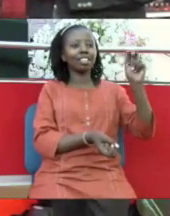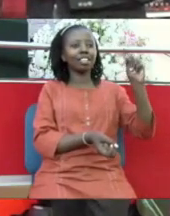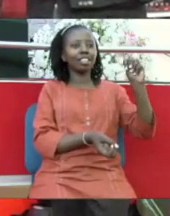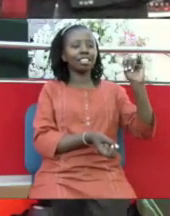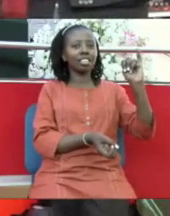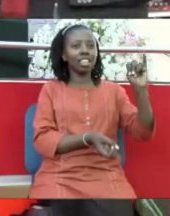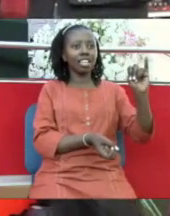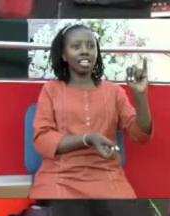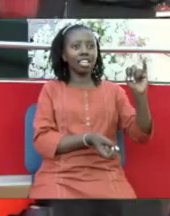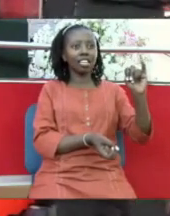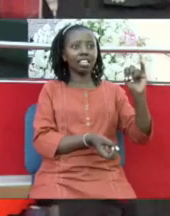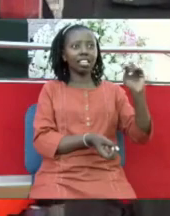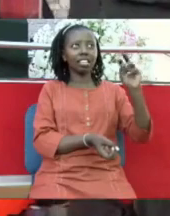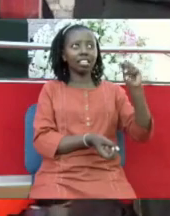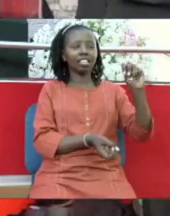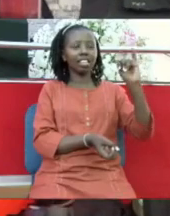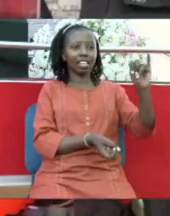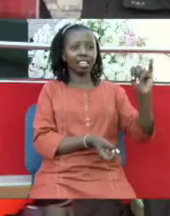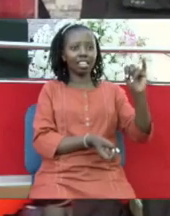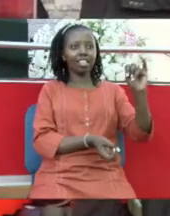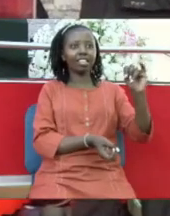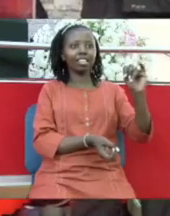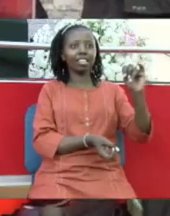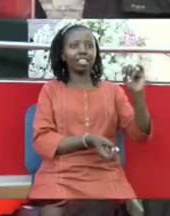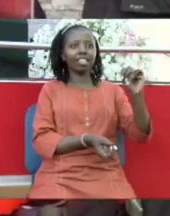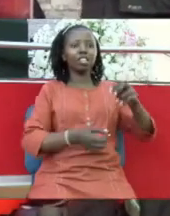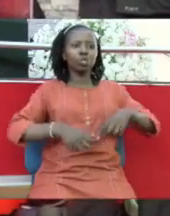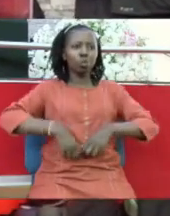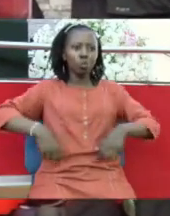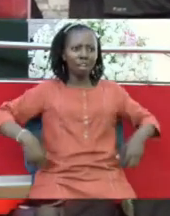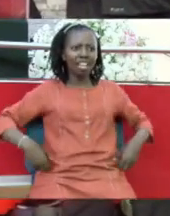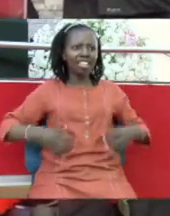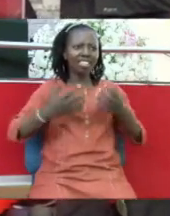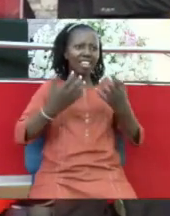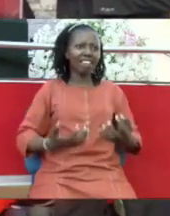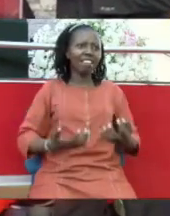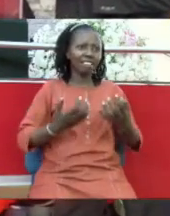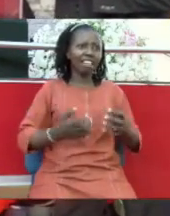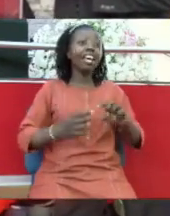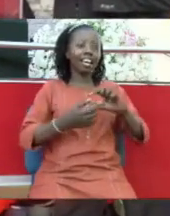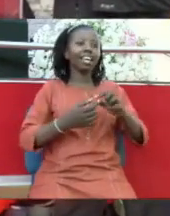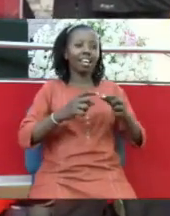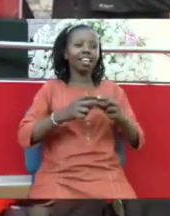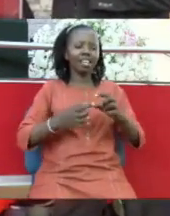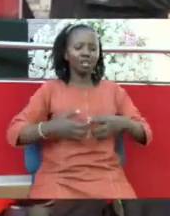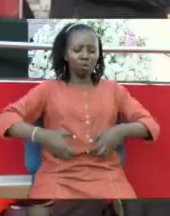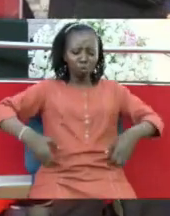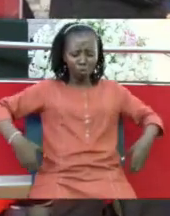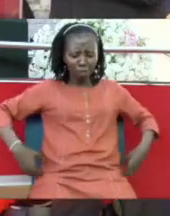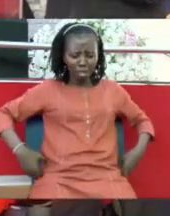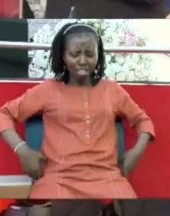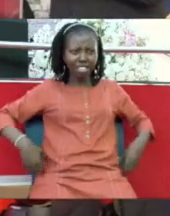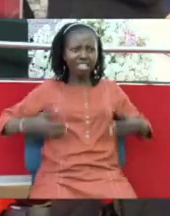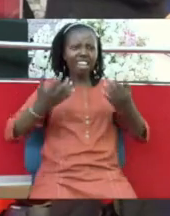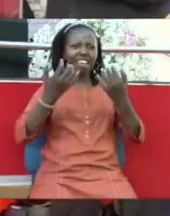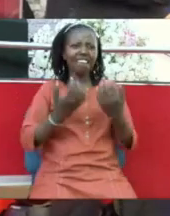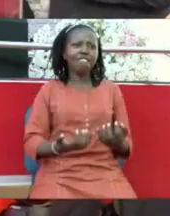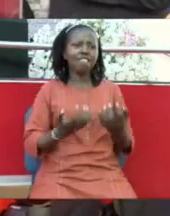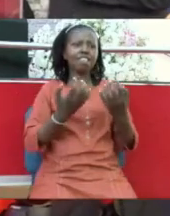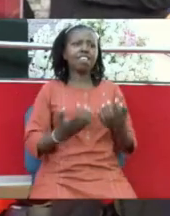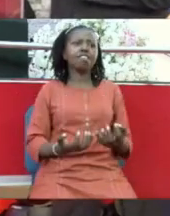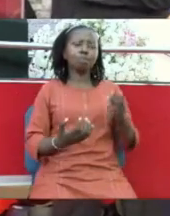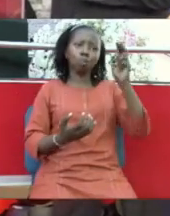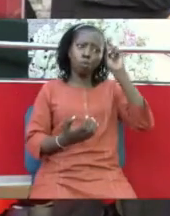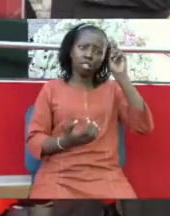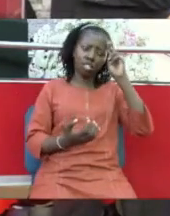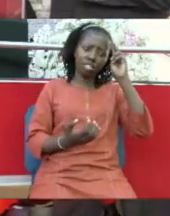you think it'll pull him down. Mshipi huwa ni mzito sana, unashangaa. So the belt holds everything together. Hivo, mshipi hushika kila kitu